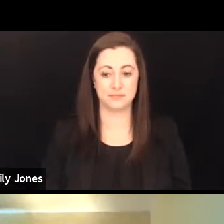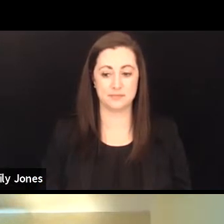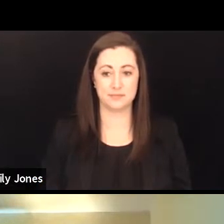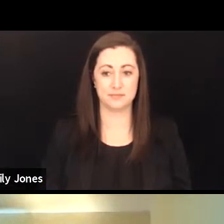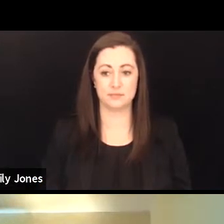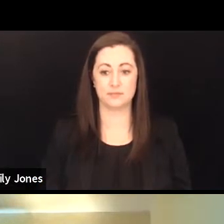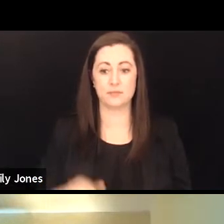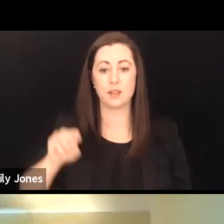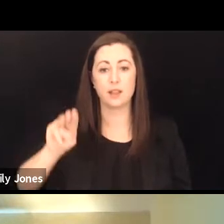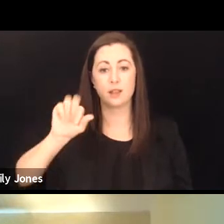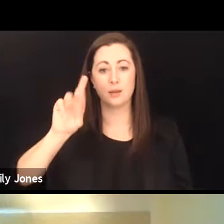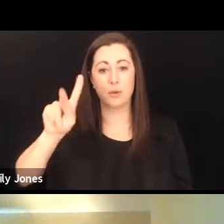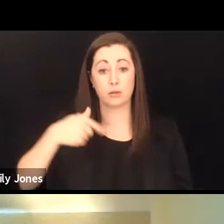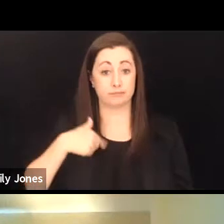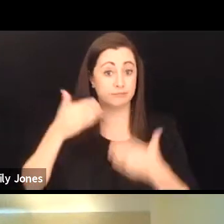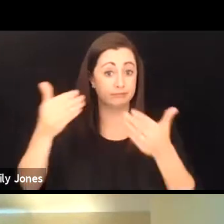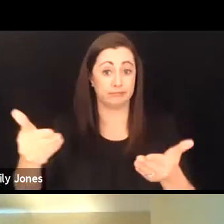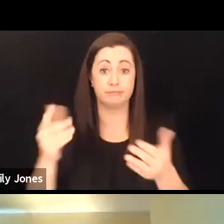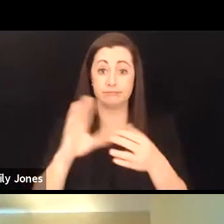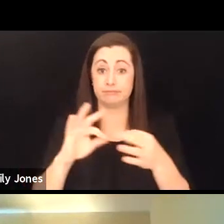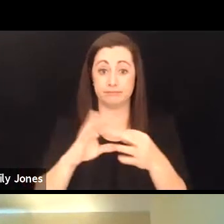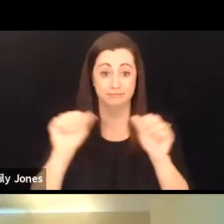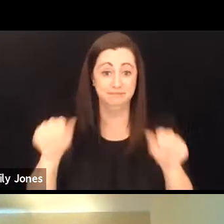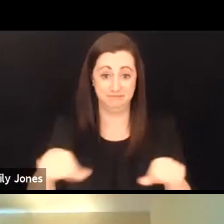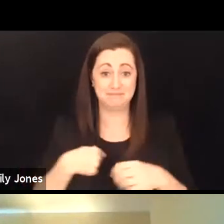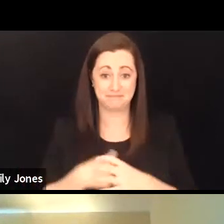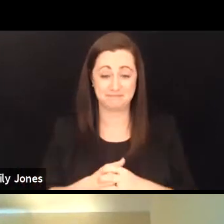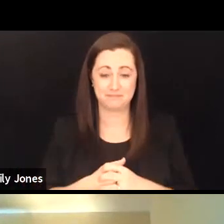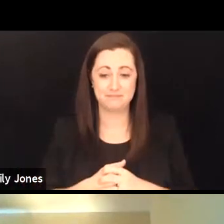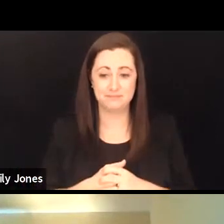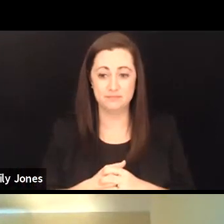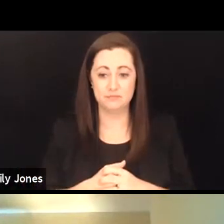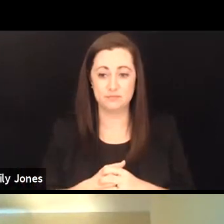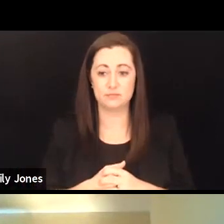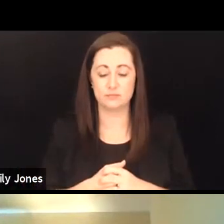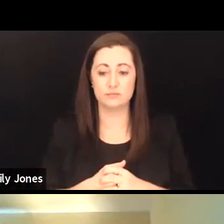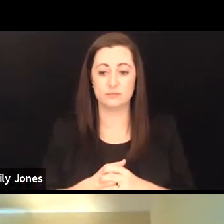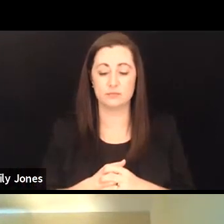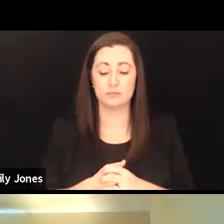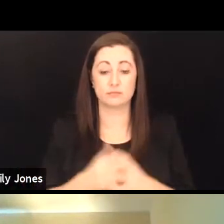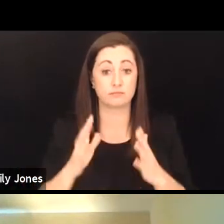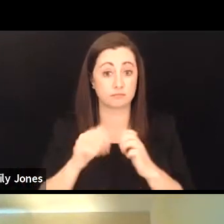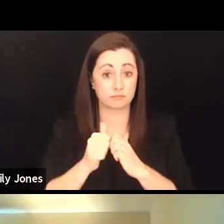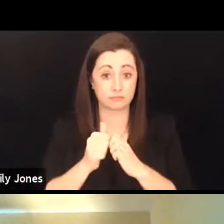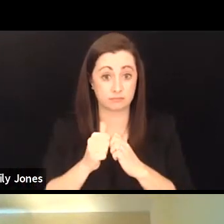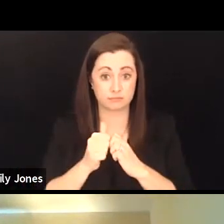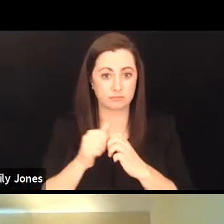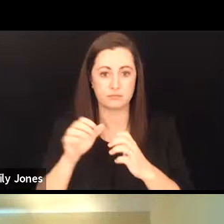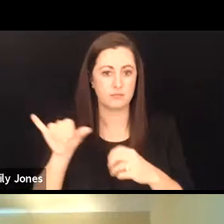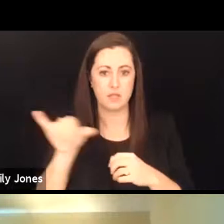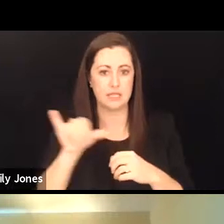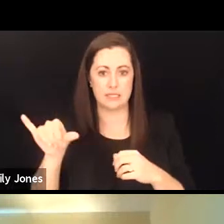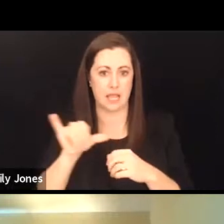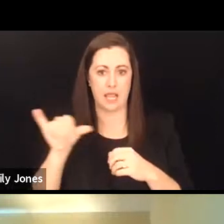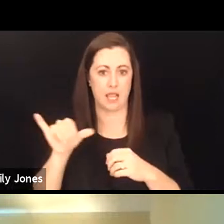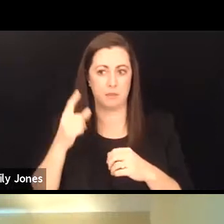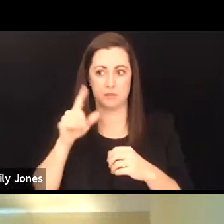I can jump in again. You know, I think we simply do that the same way we do this for others as